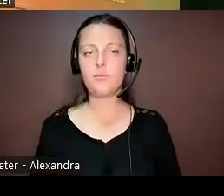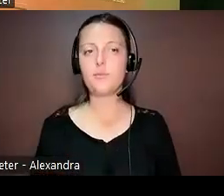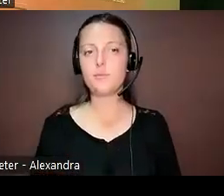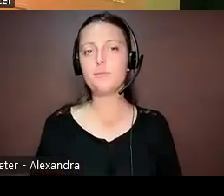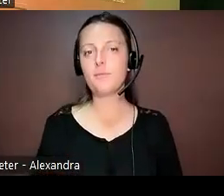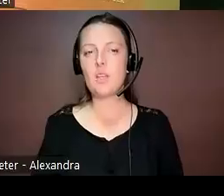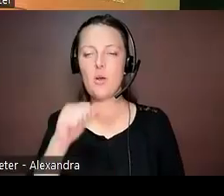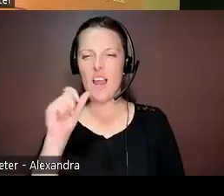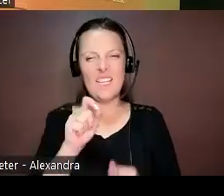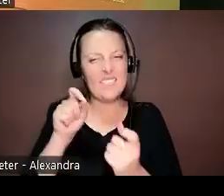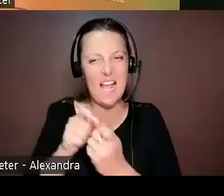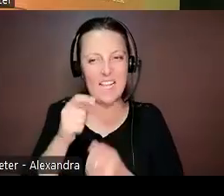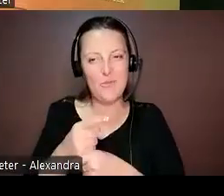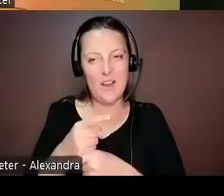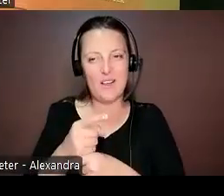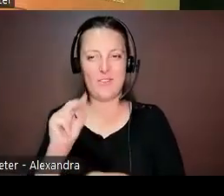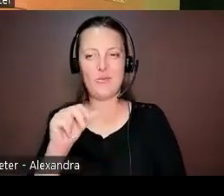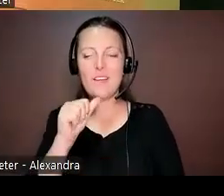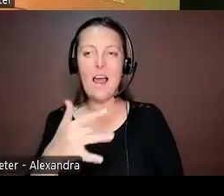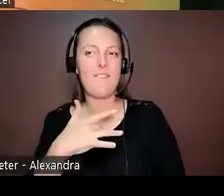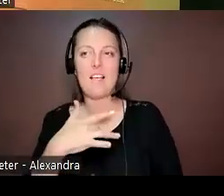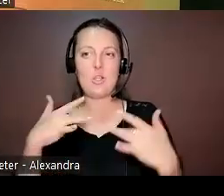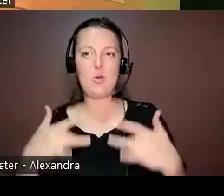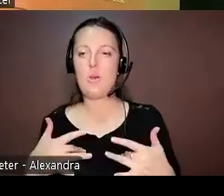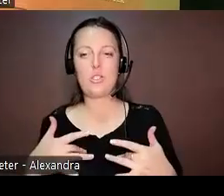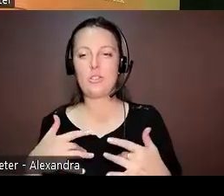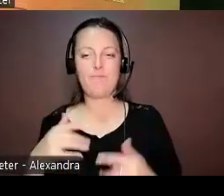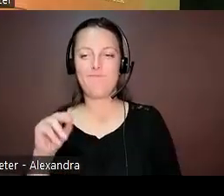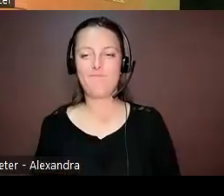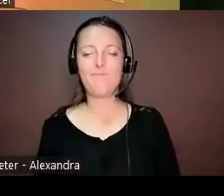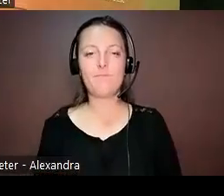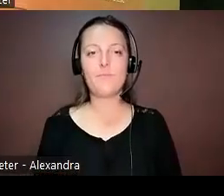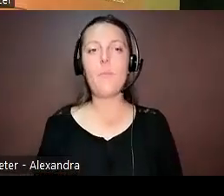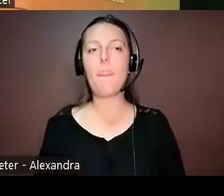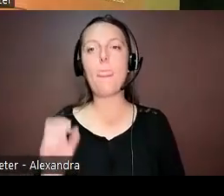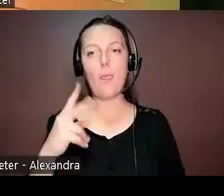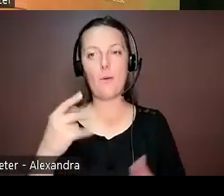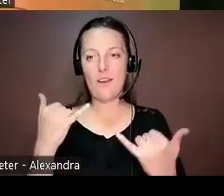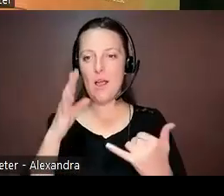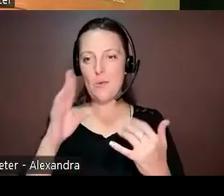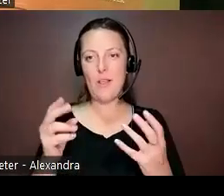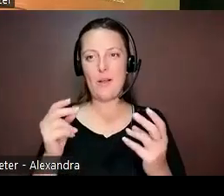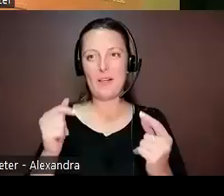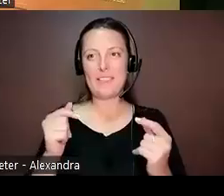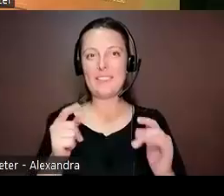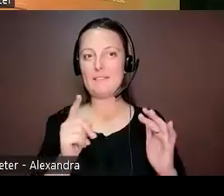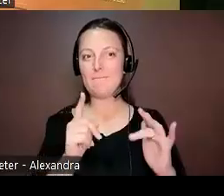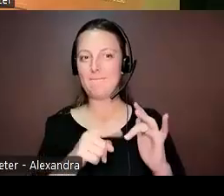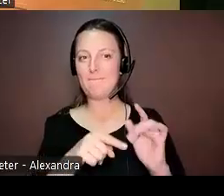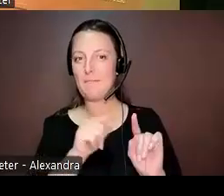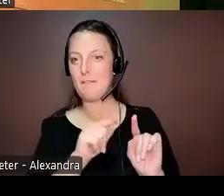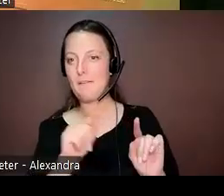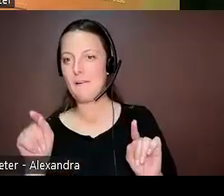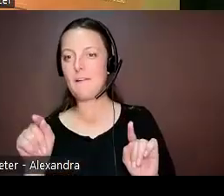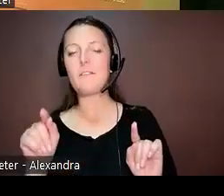quite vascular depression. Okay, I'm gonna just quickly accelerate into the overall